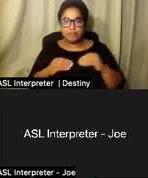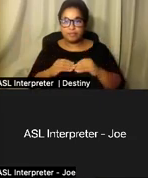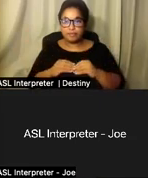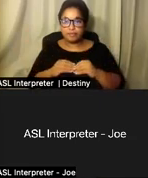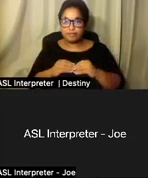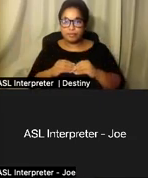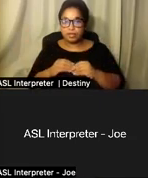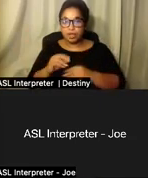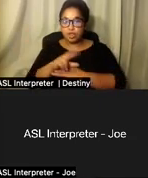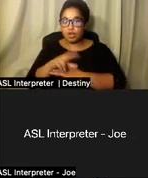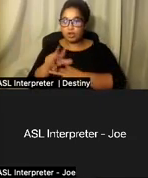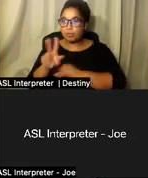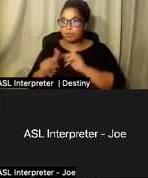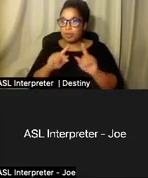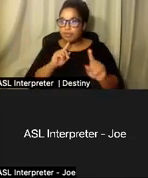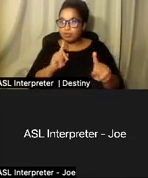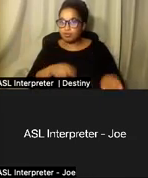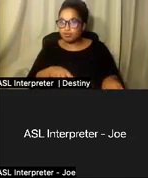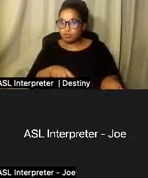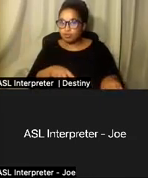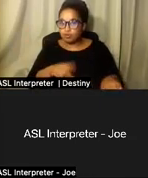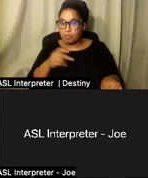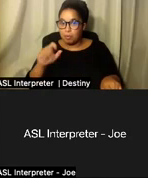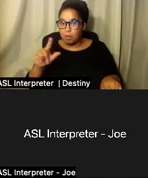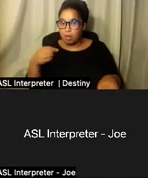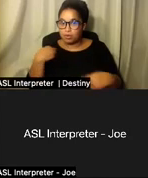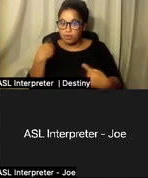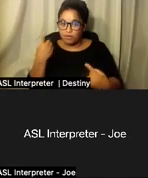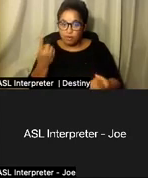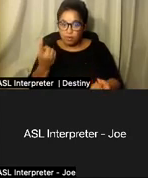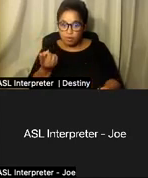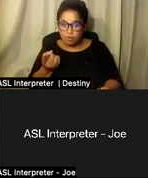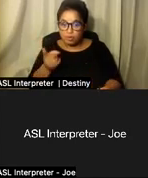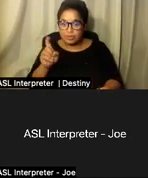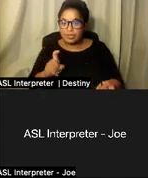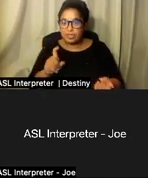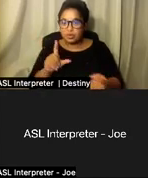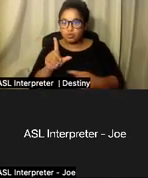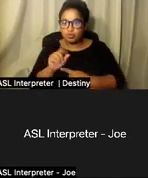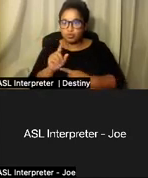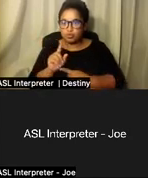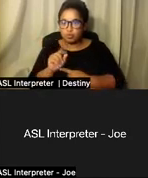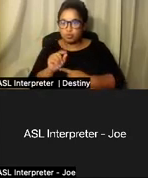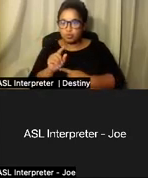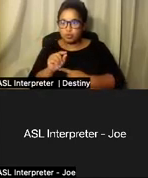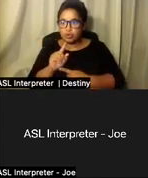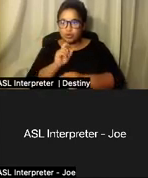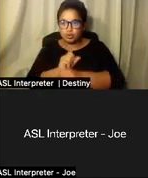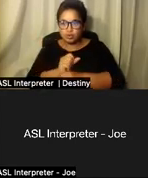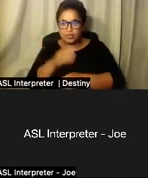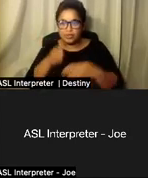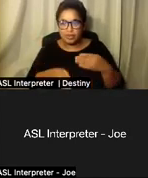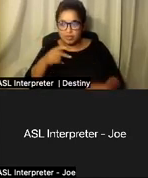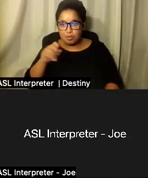only 33 of you have answered the poll so far. So we need another 20 to actually do the poll.